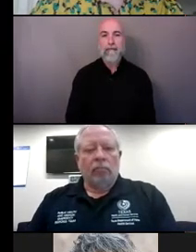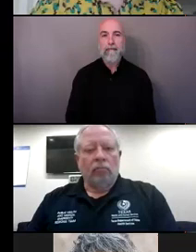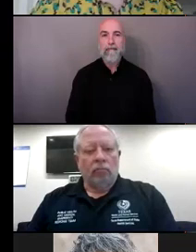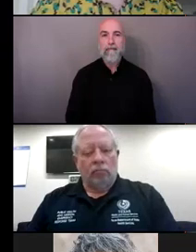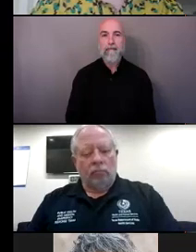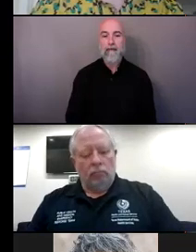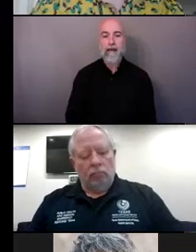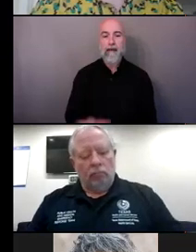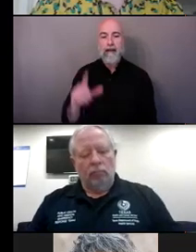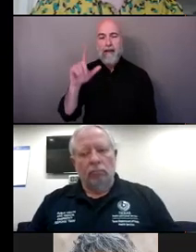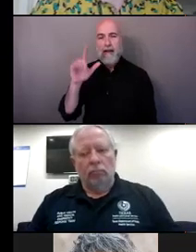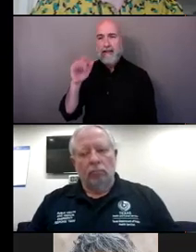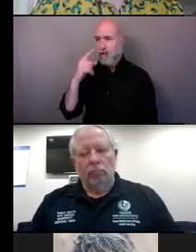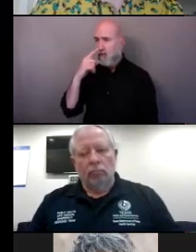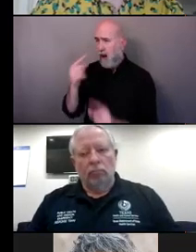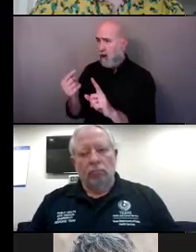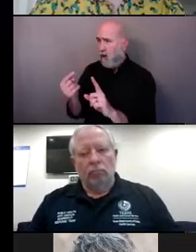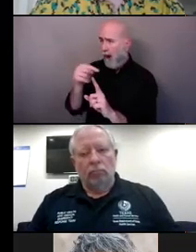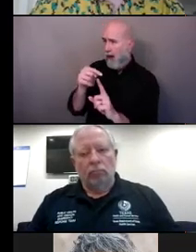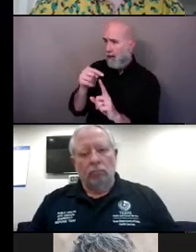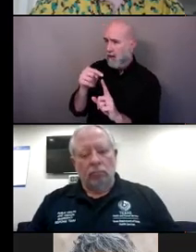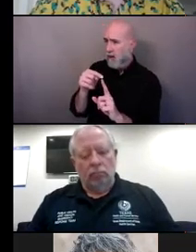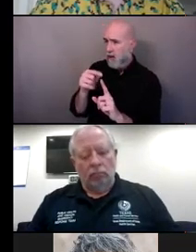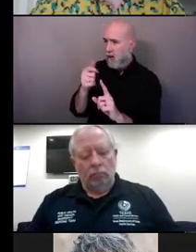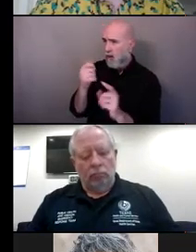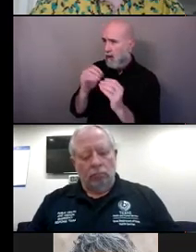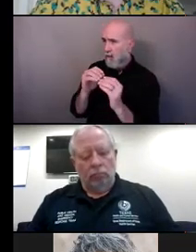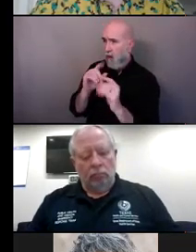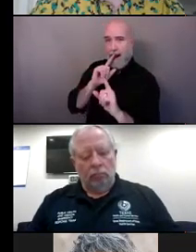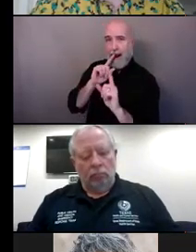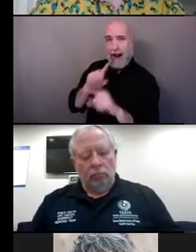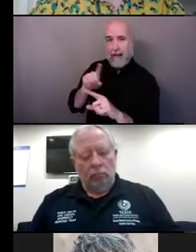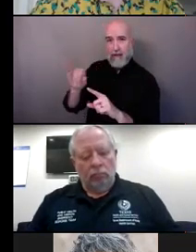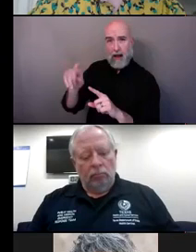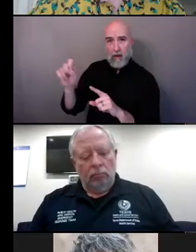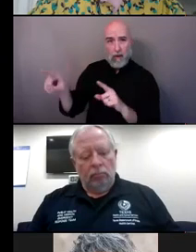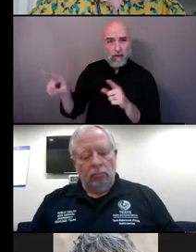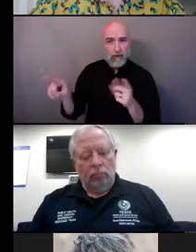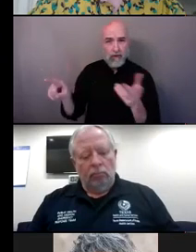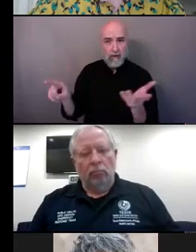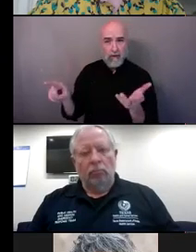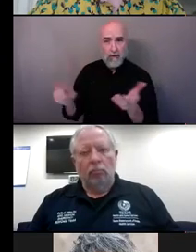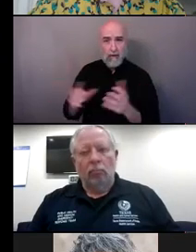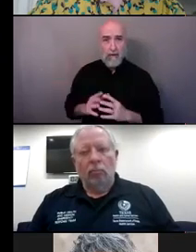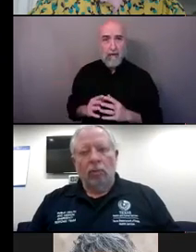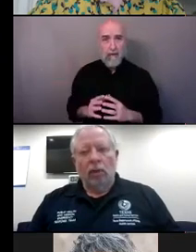I don't know if there was Randy, could you go back? I don't know if there were any more answers to that question or if we're.